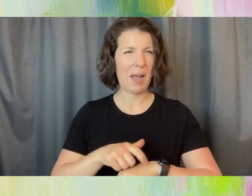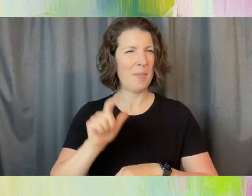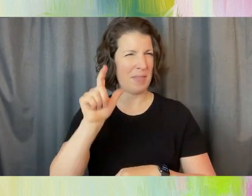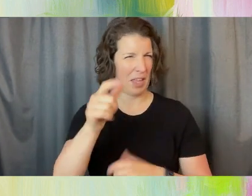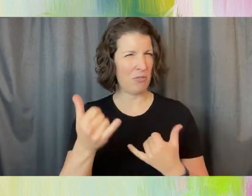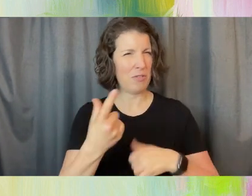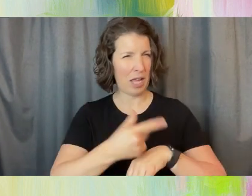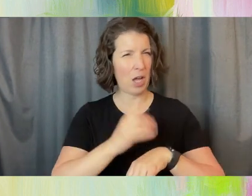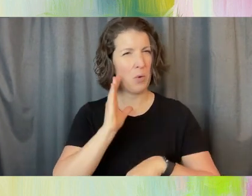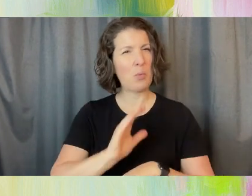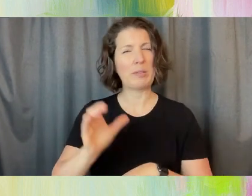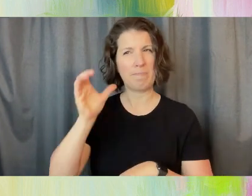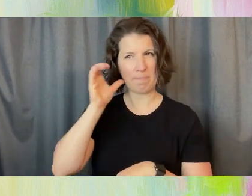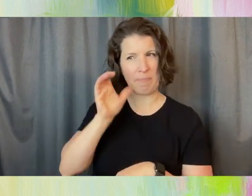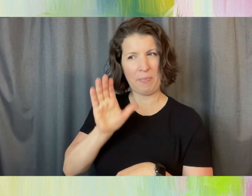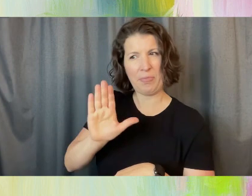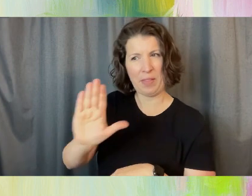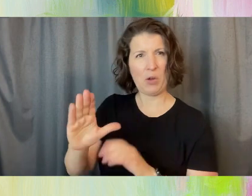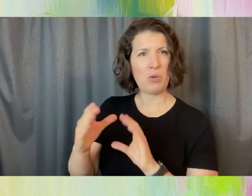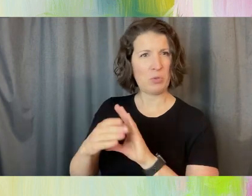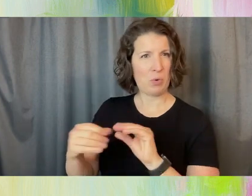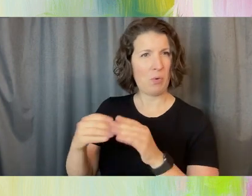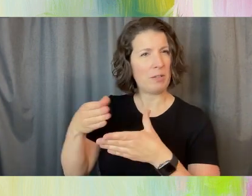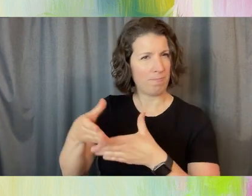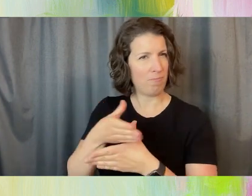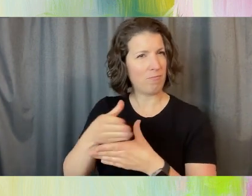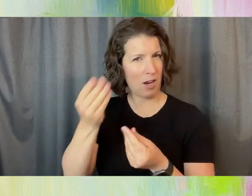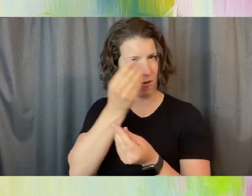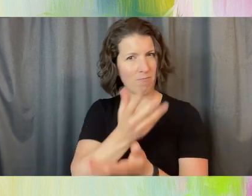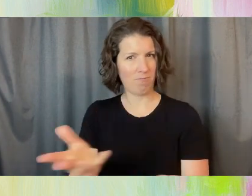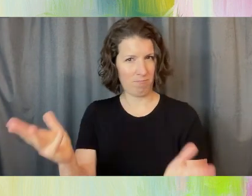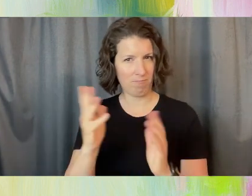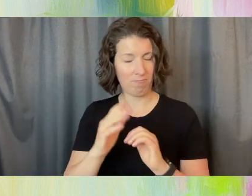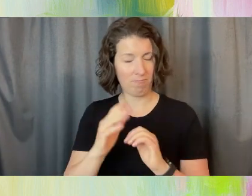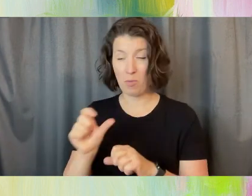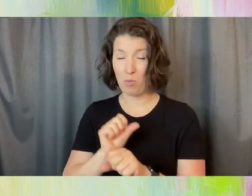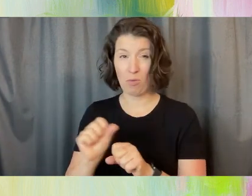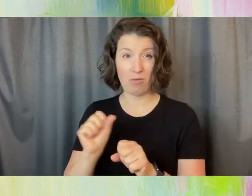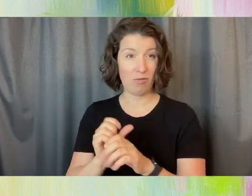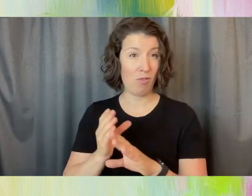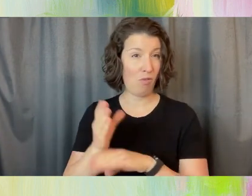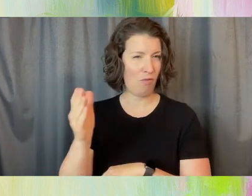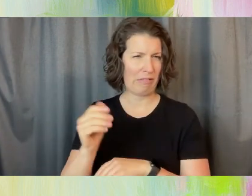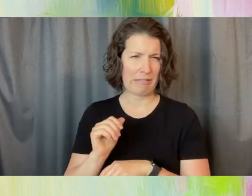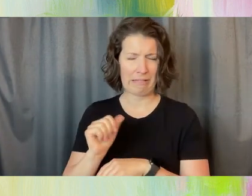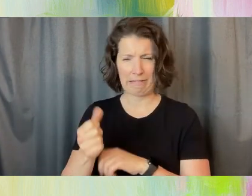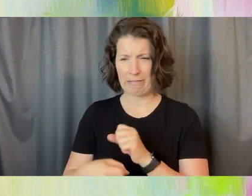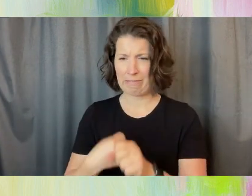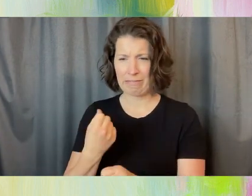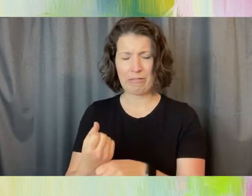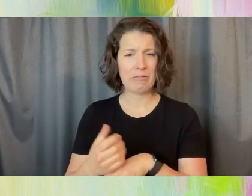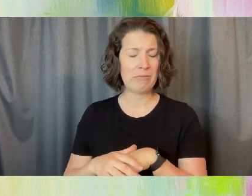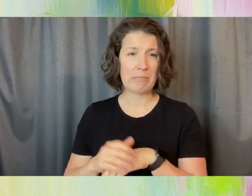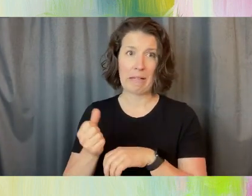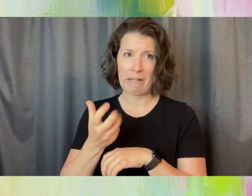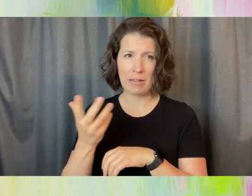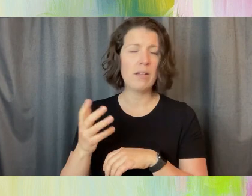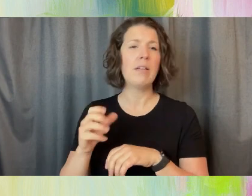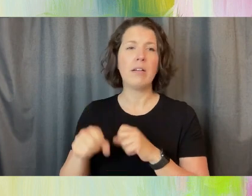together for decades. And one of the things that they point out very clearly and